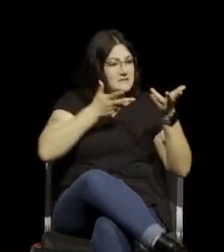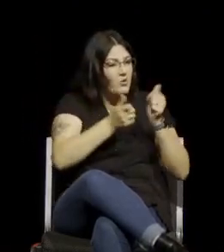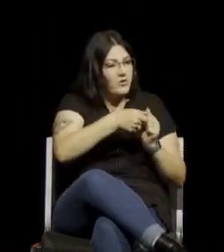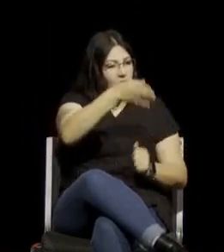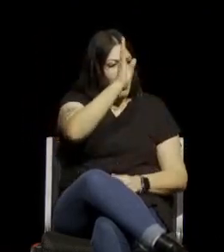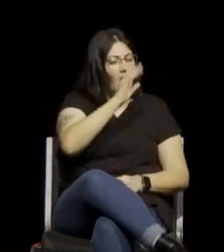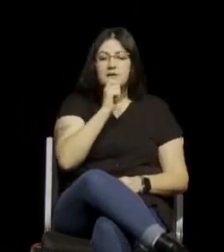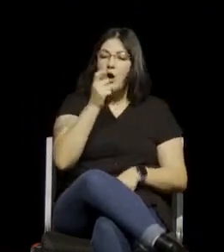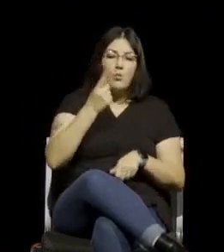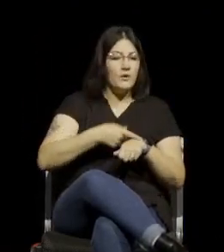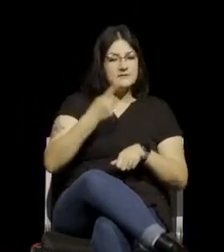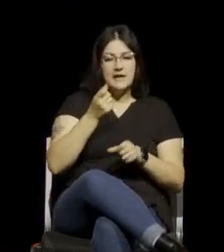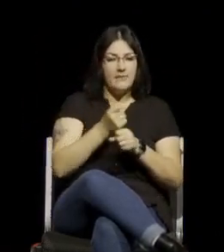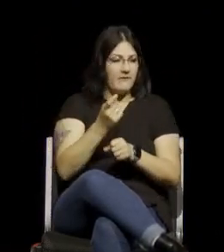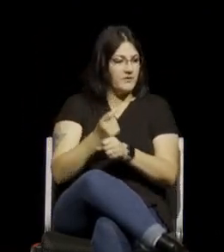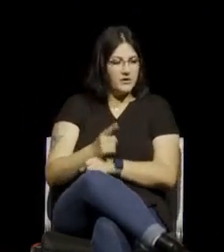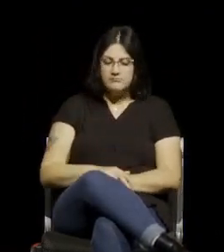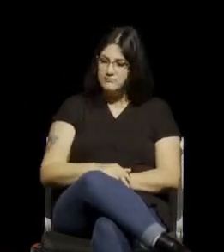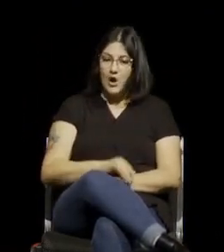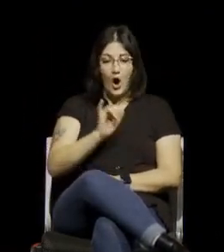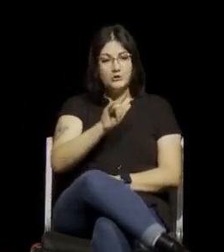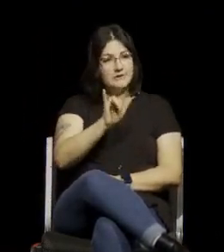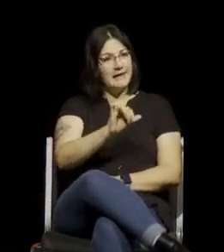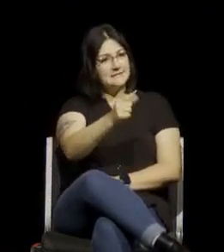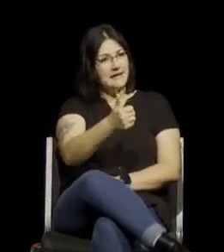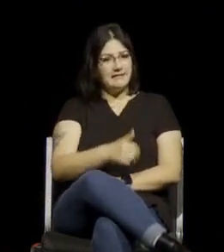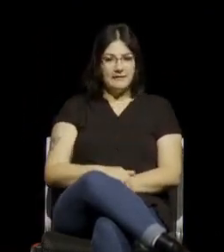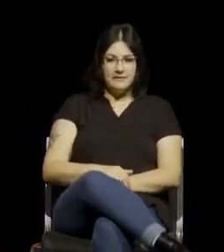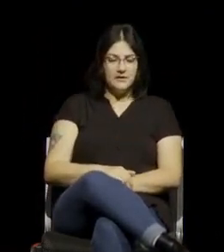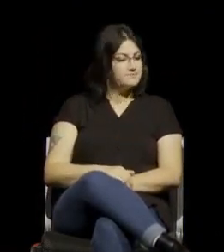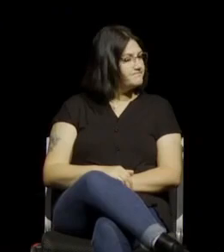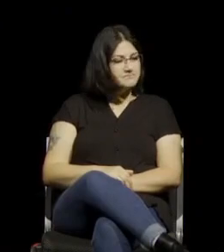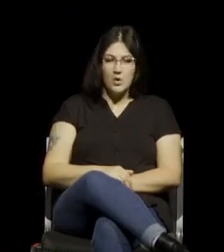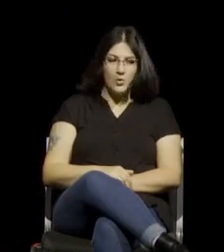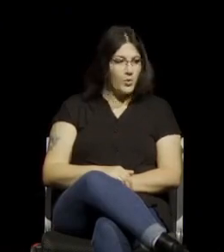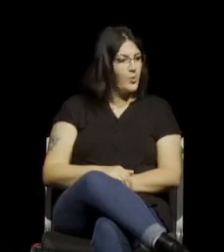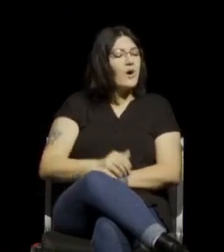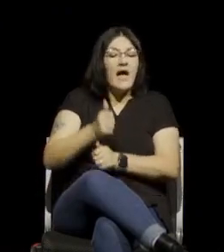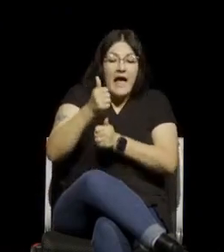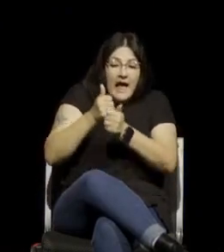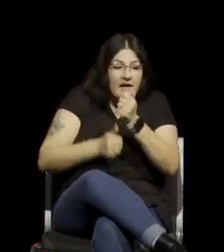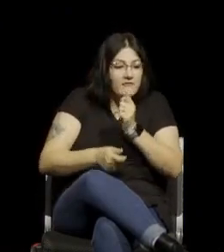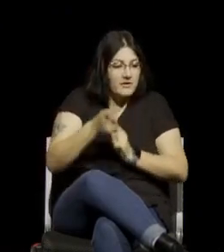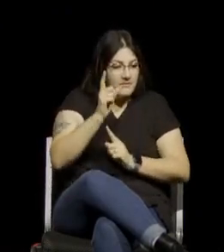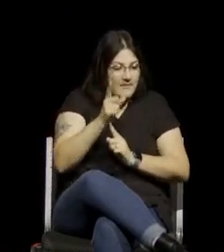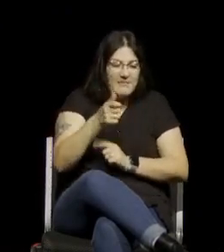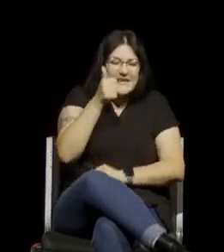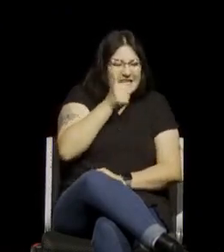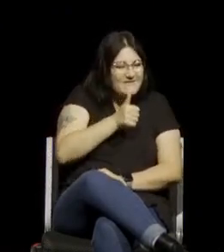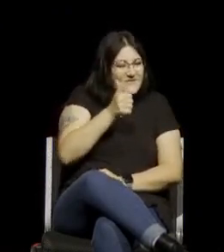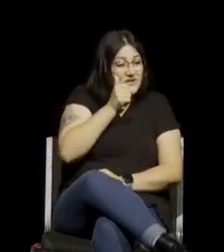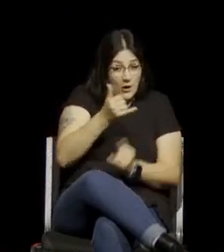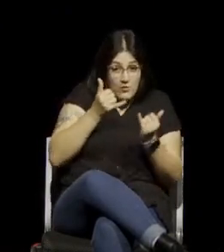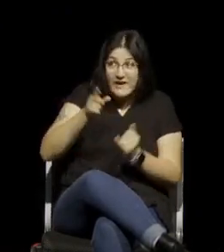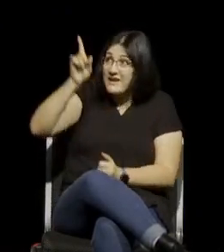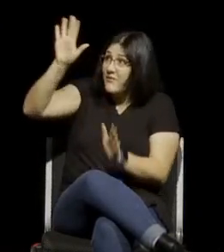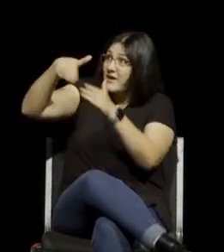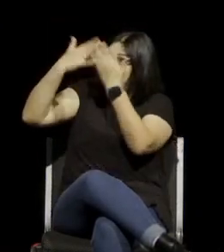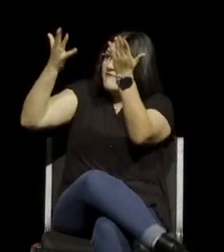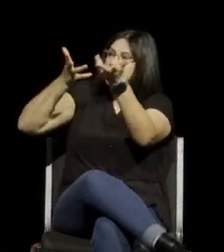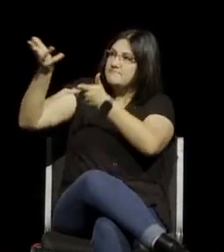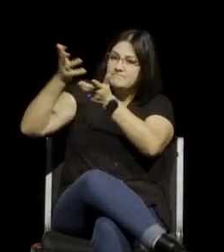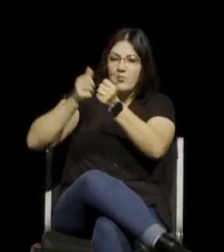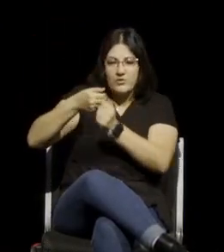one time a year on July 10th, but every moment of every day, he is interceding for us on our